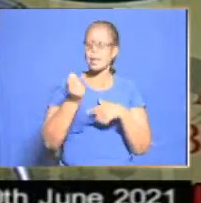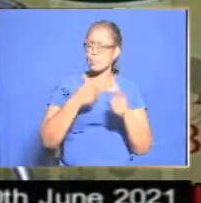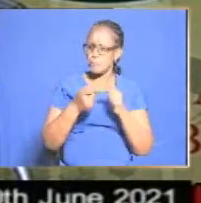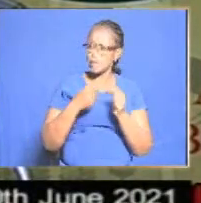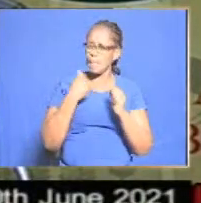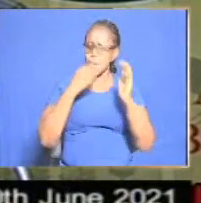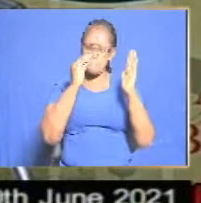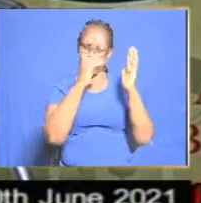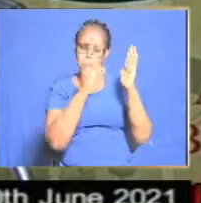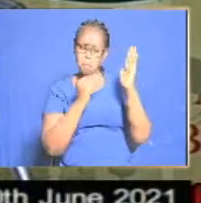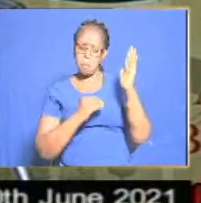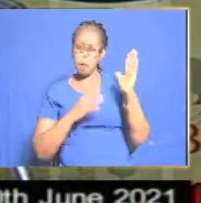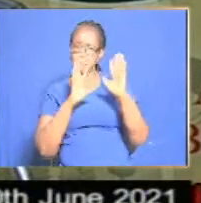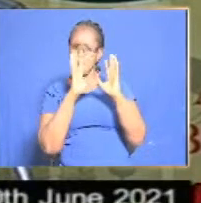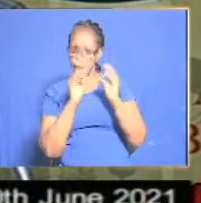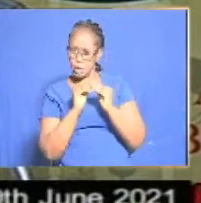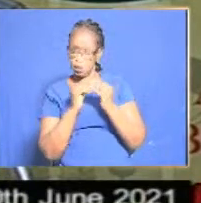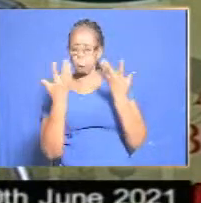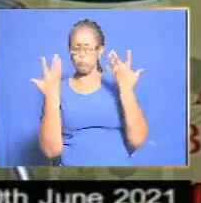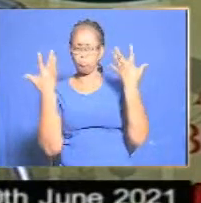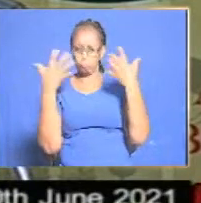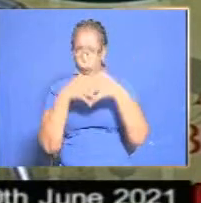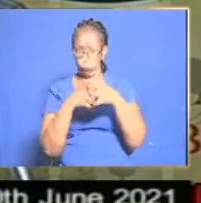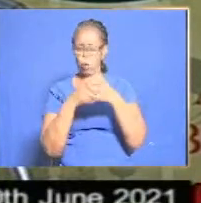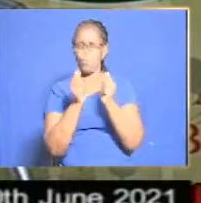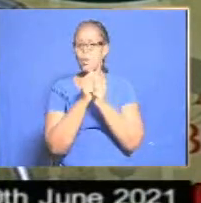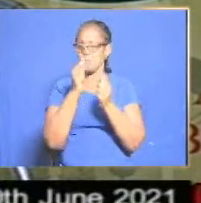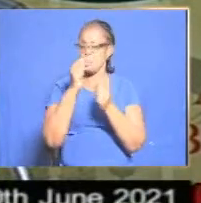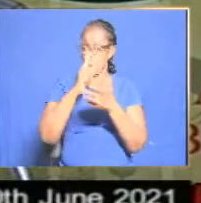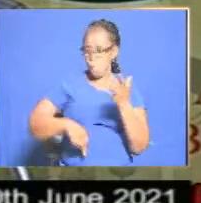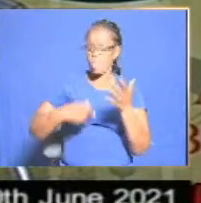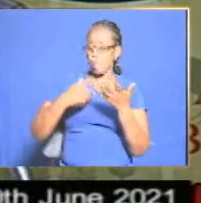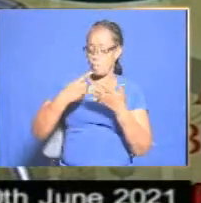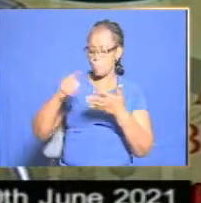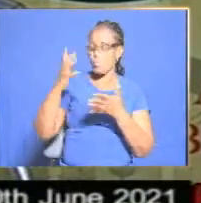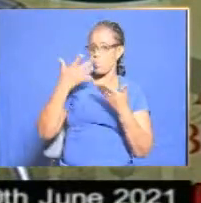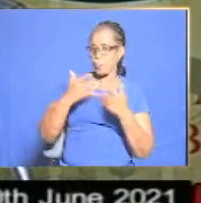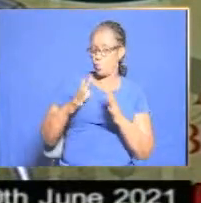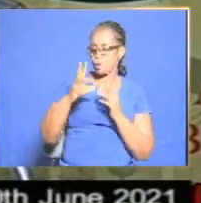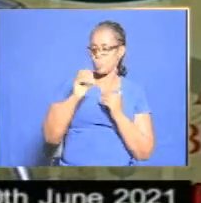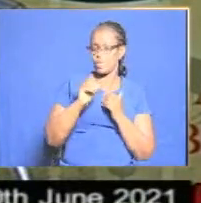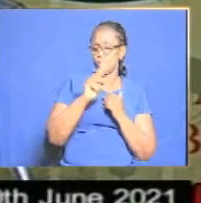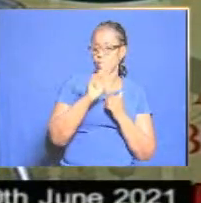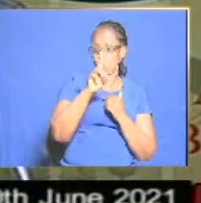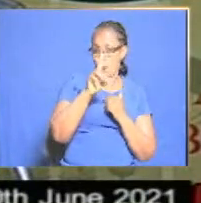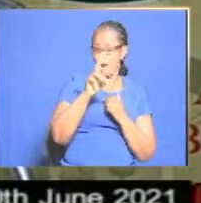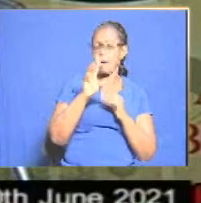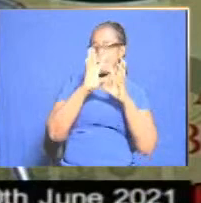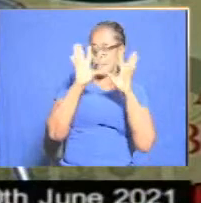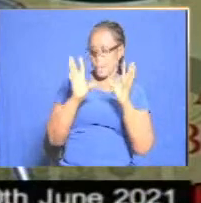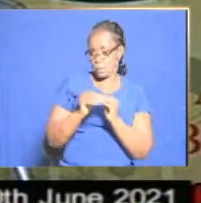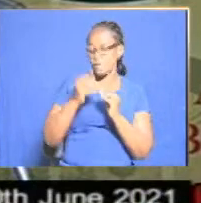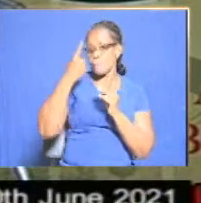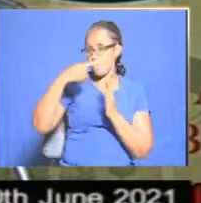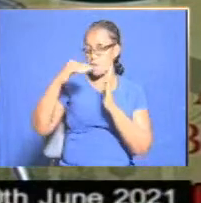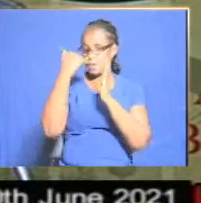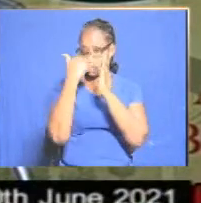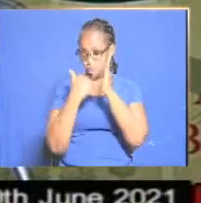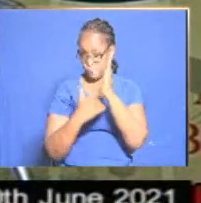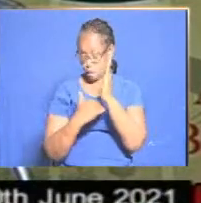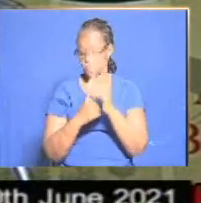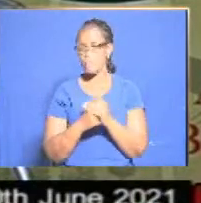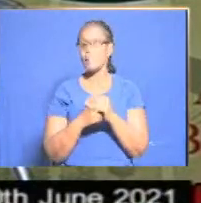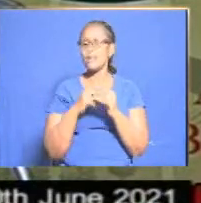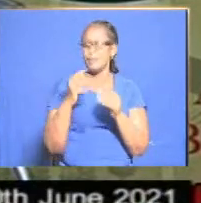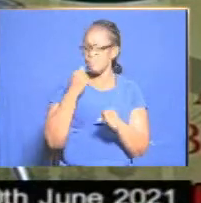are consistent with those approved in the 2021 budget policy statement. Given the performance of revenue